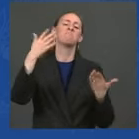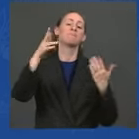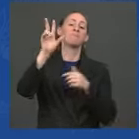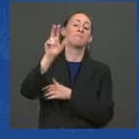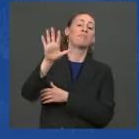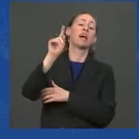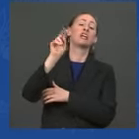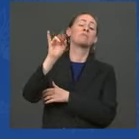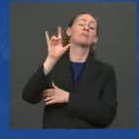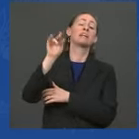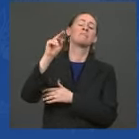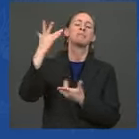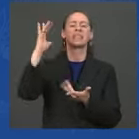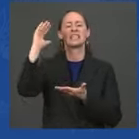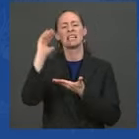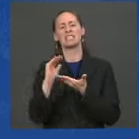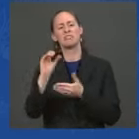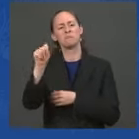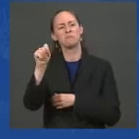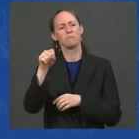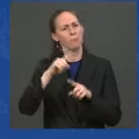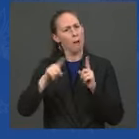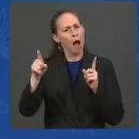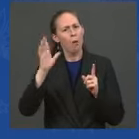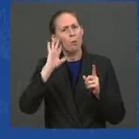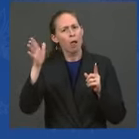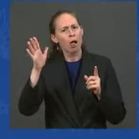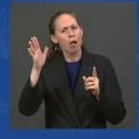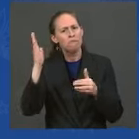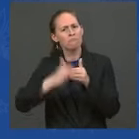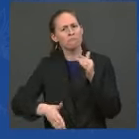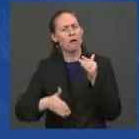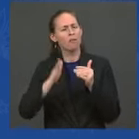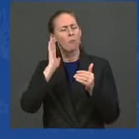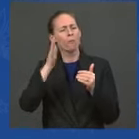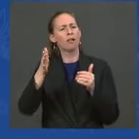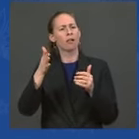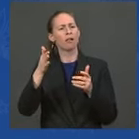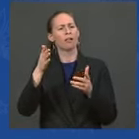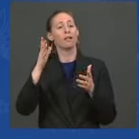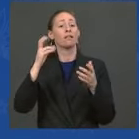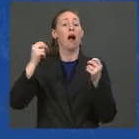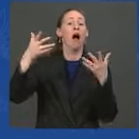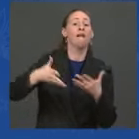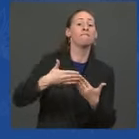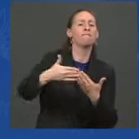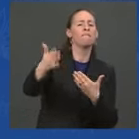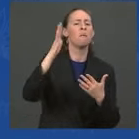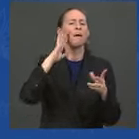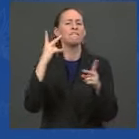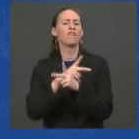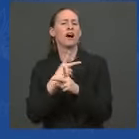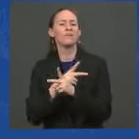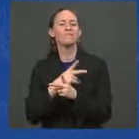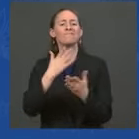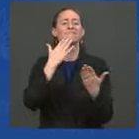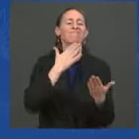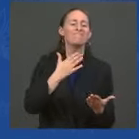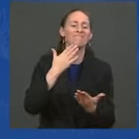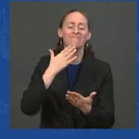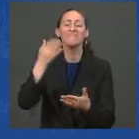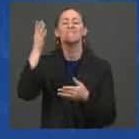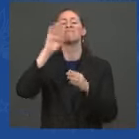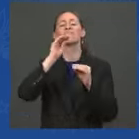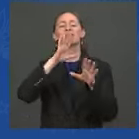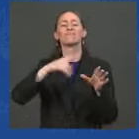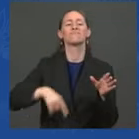than that, but we're going to get it. And we're going to come back and get the rest. So I want to thank you all, and God bless you. And I know you're